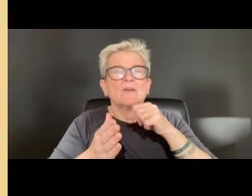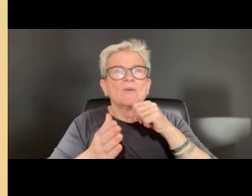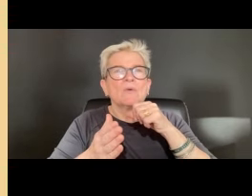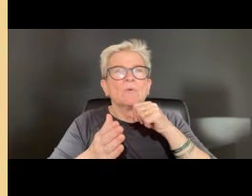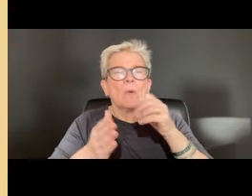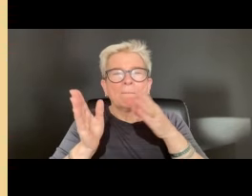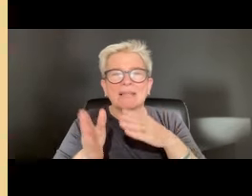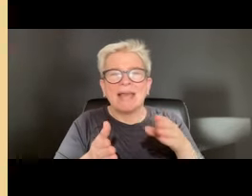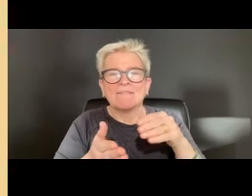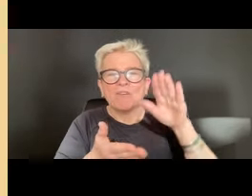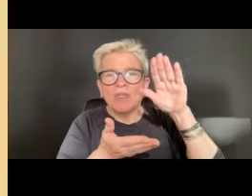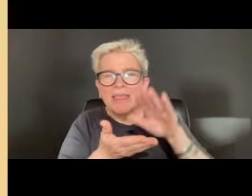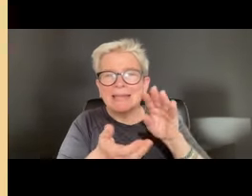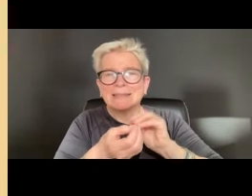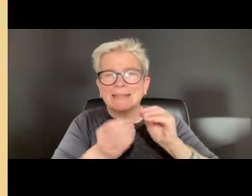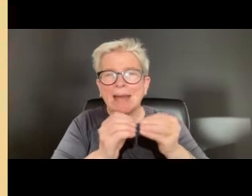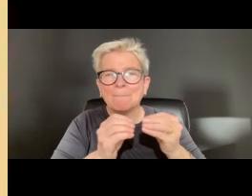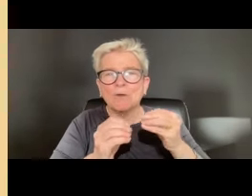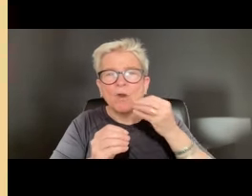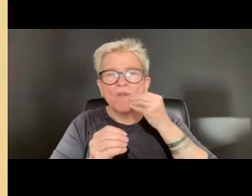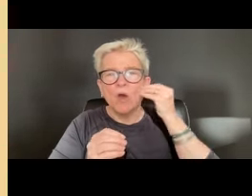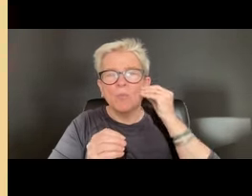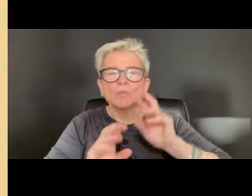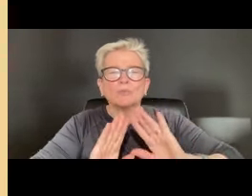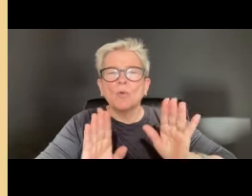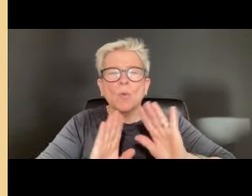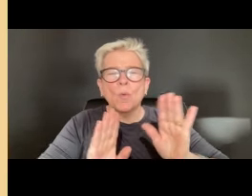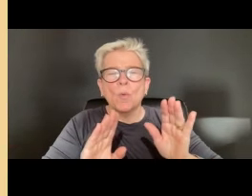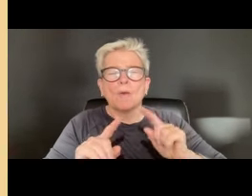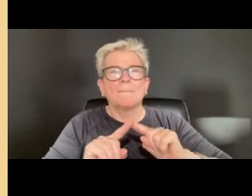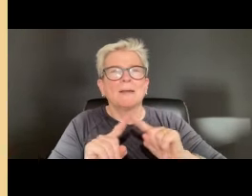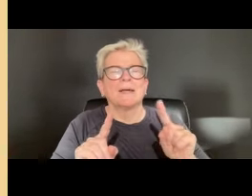housing, but rather,